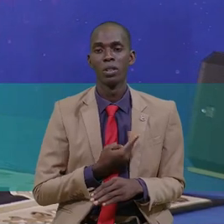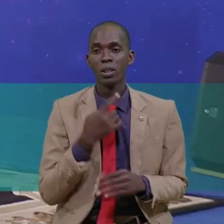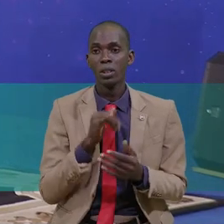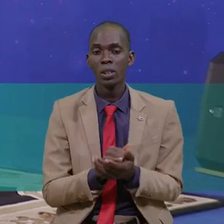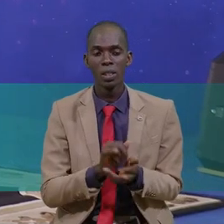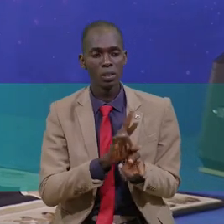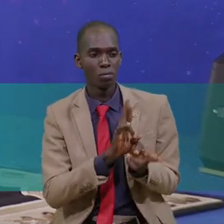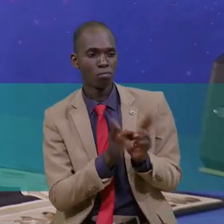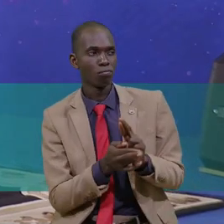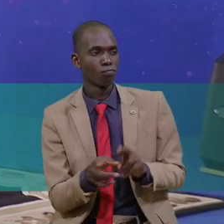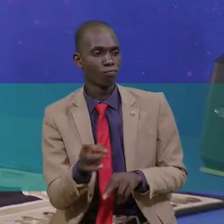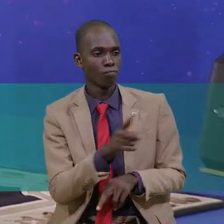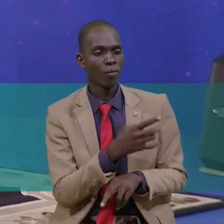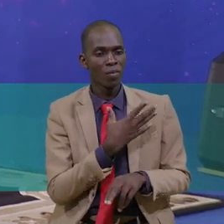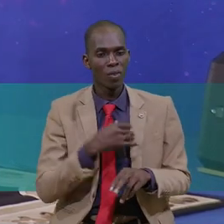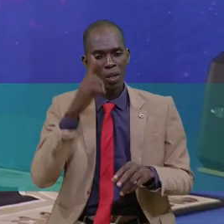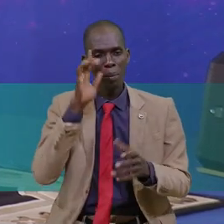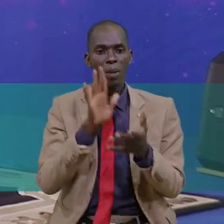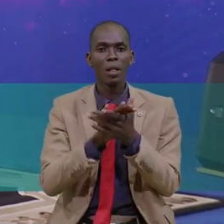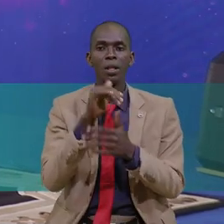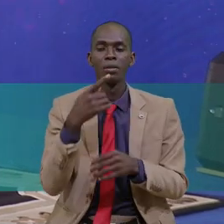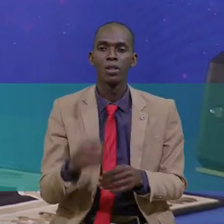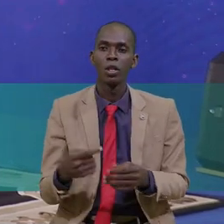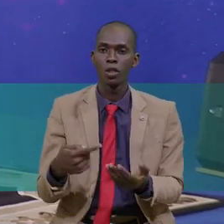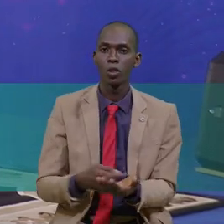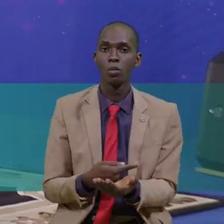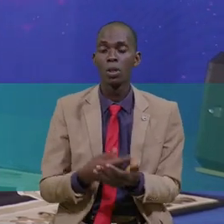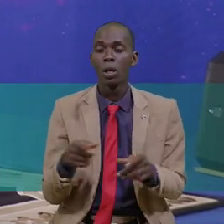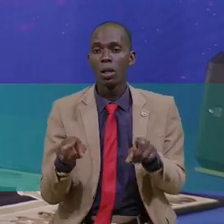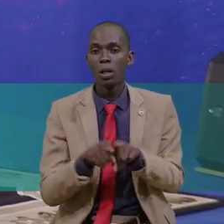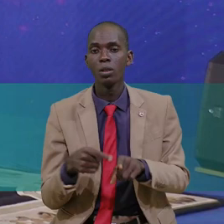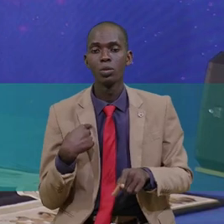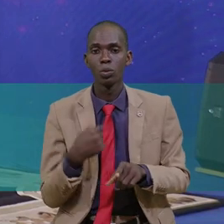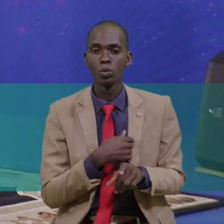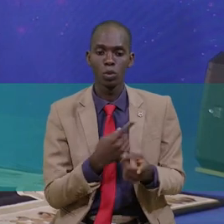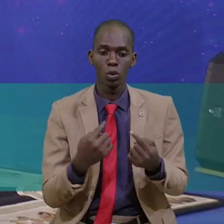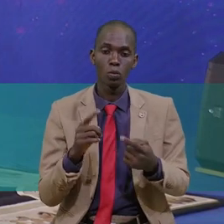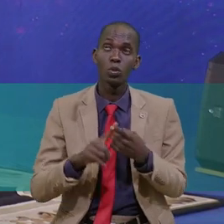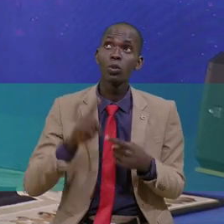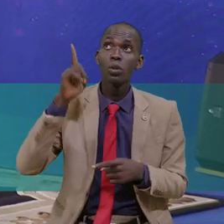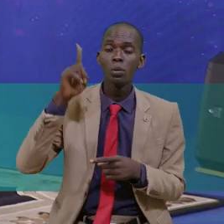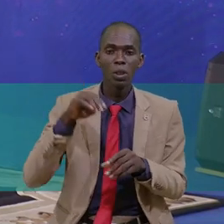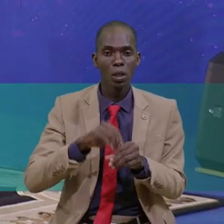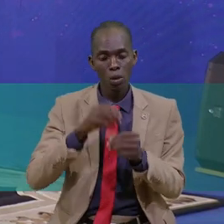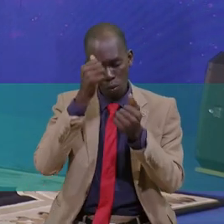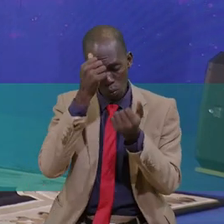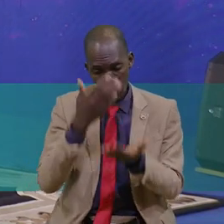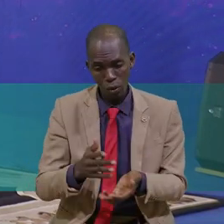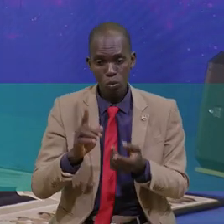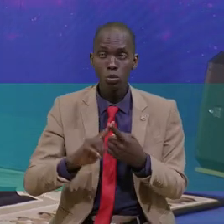and believe the gospel. And as we come to him in obedience to his call,